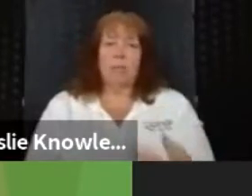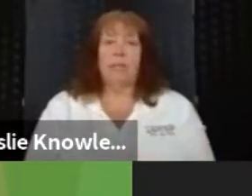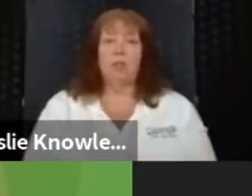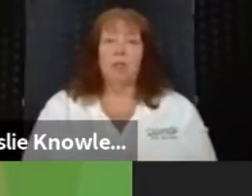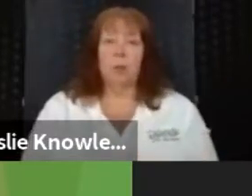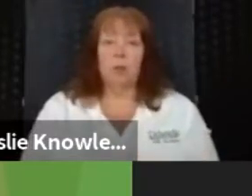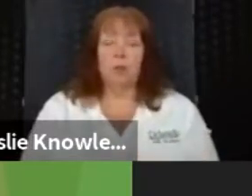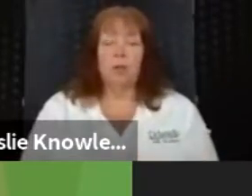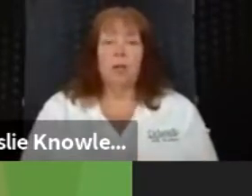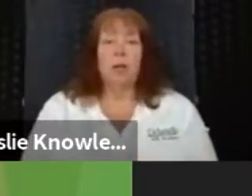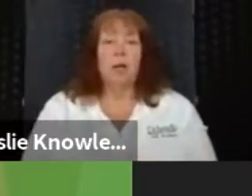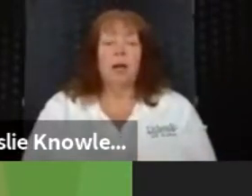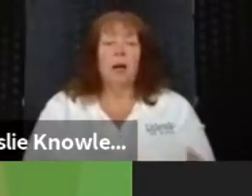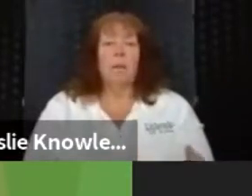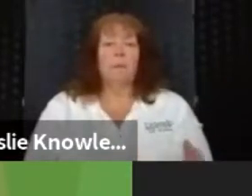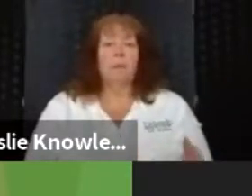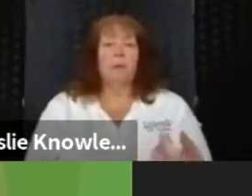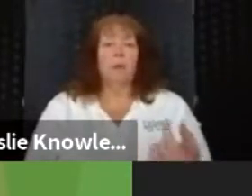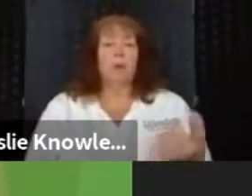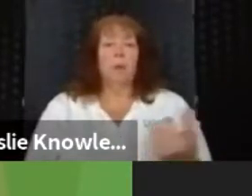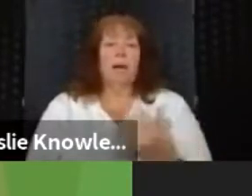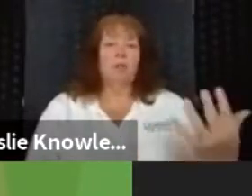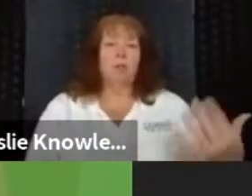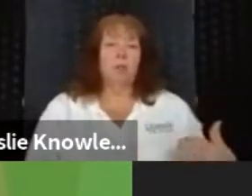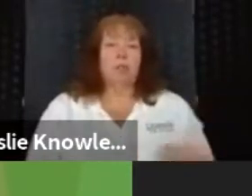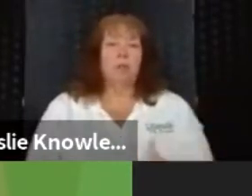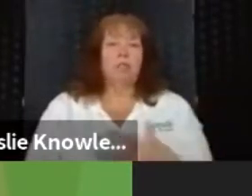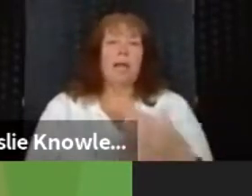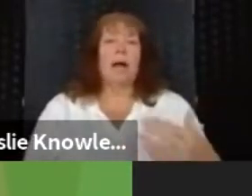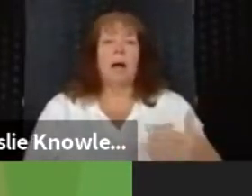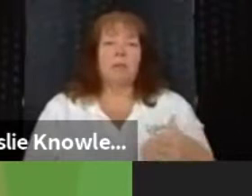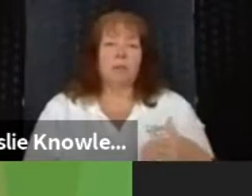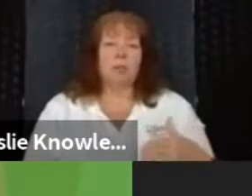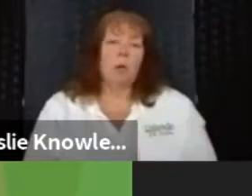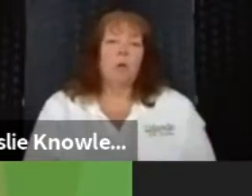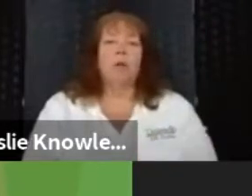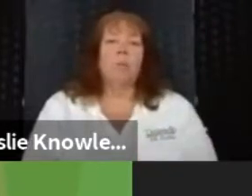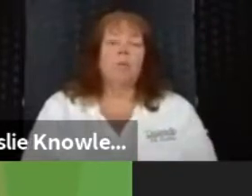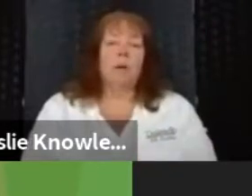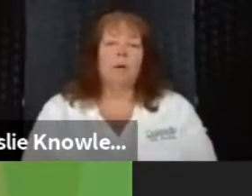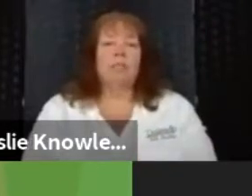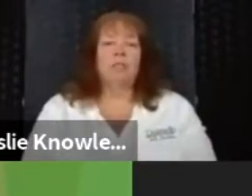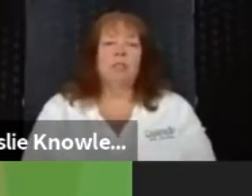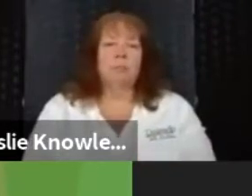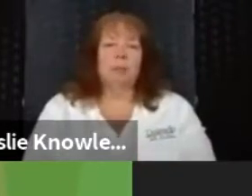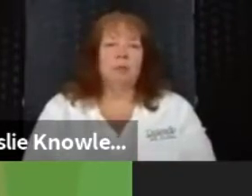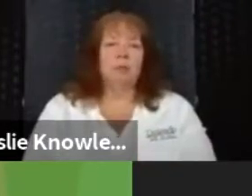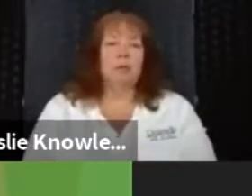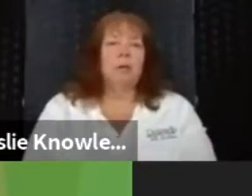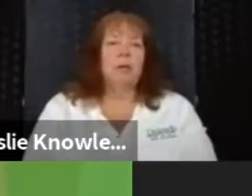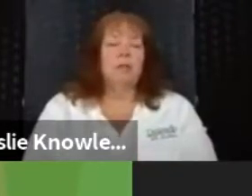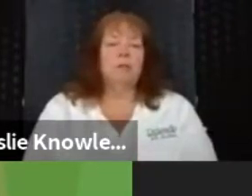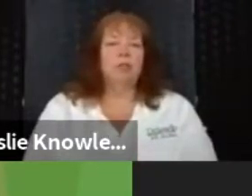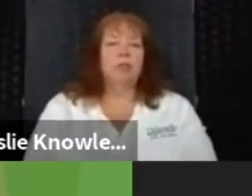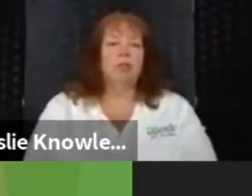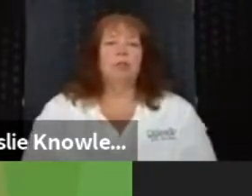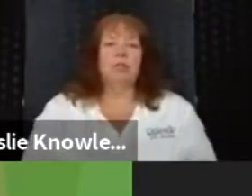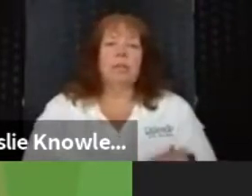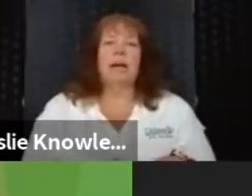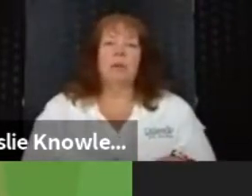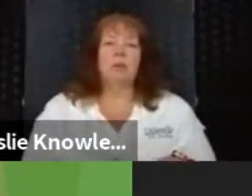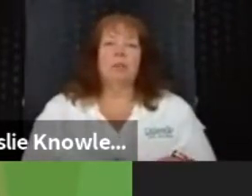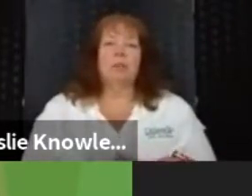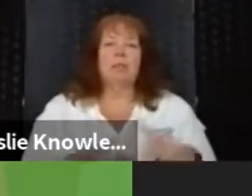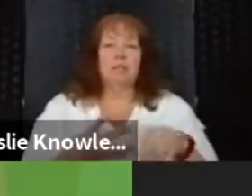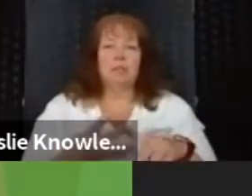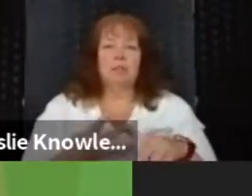classroom and meeting interpreters. You have to do different total number of hours each semester. The first semester is